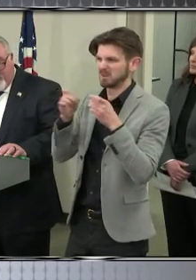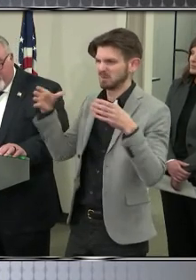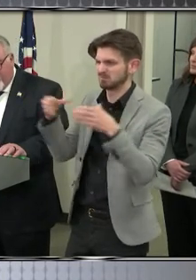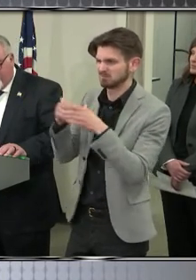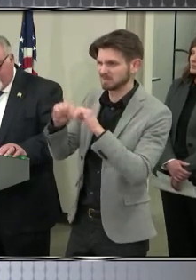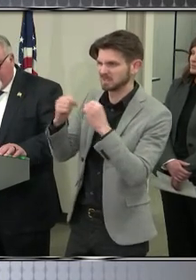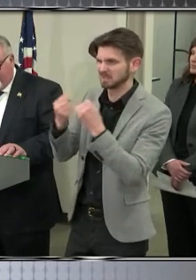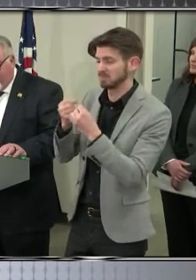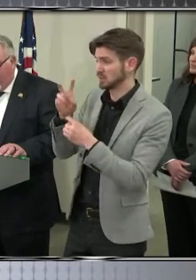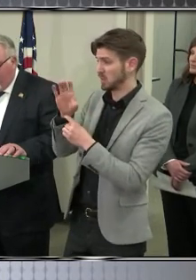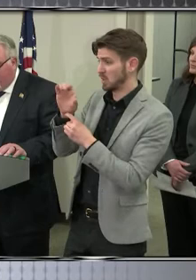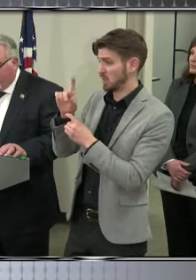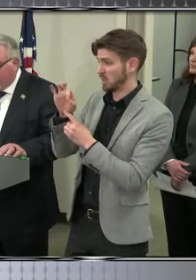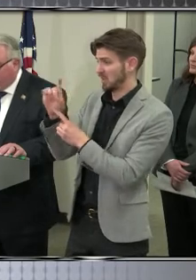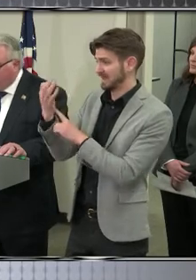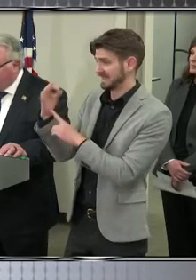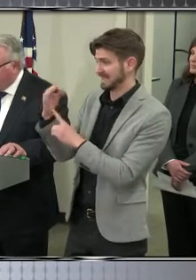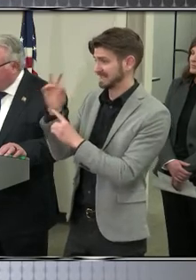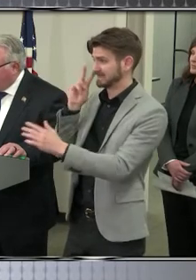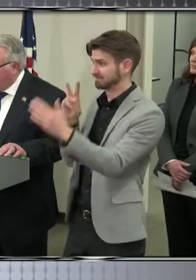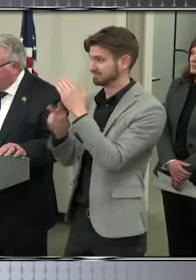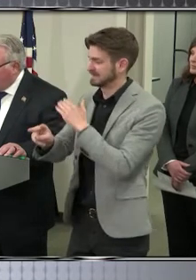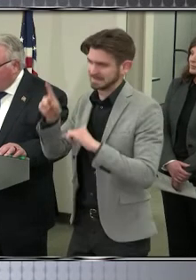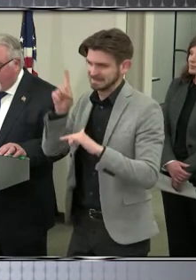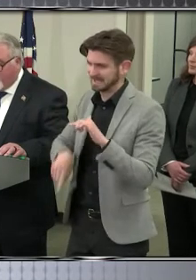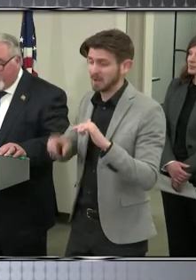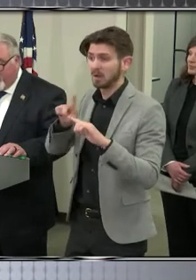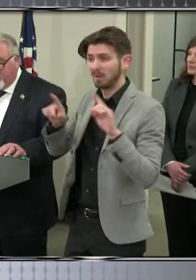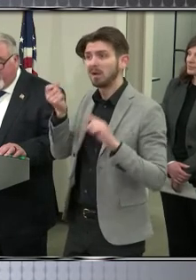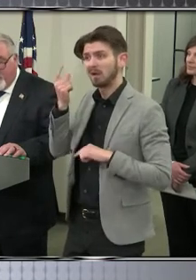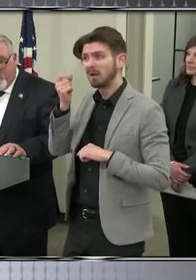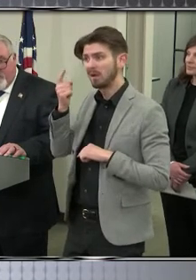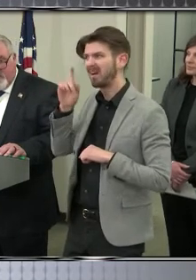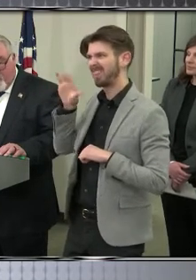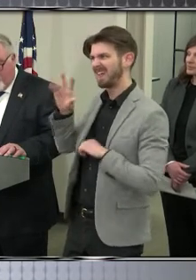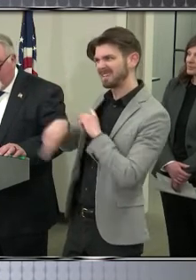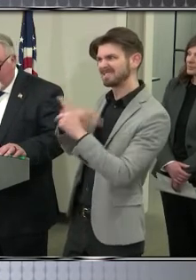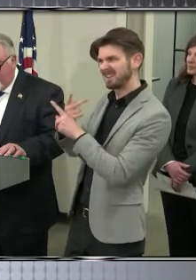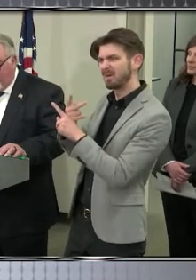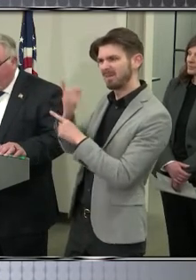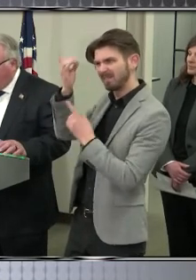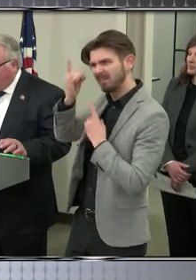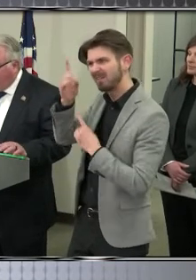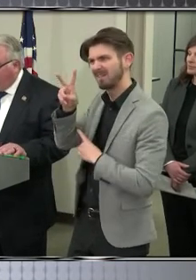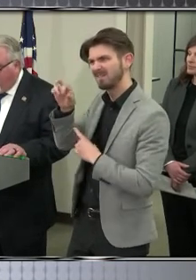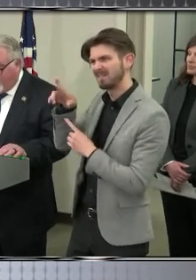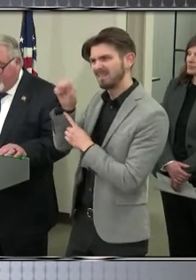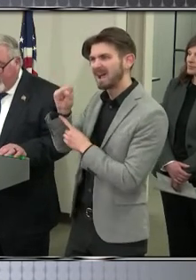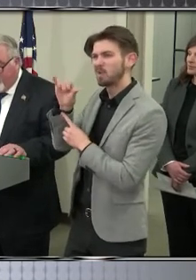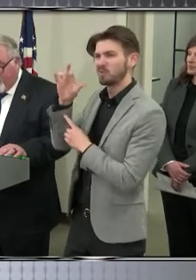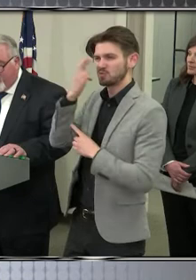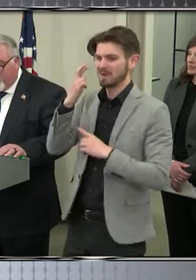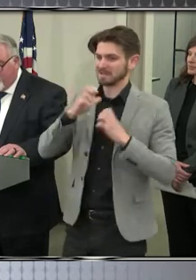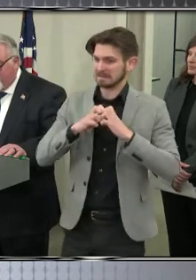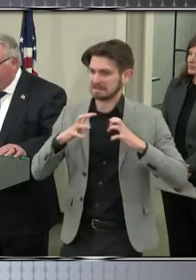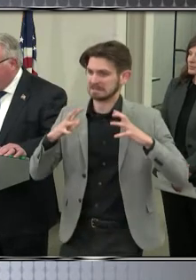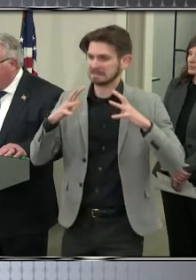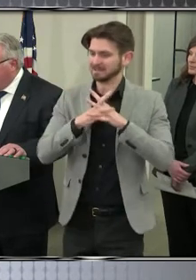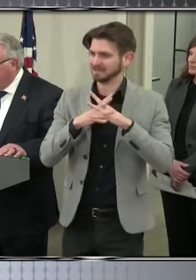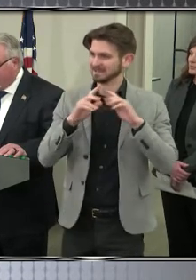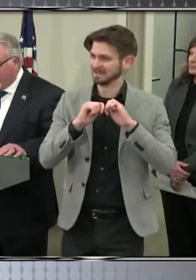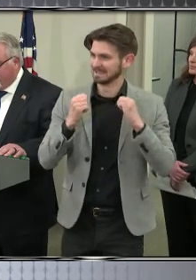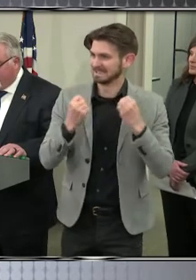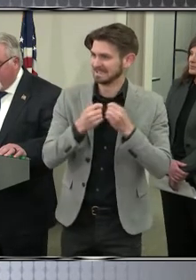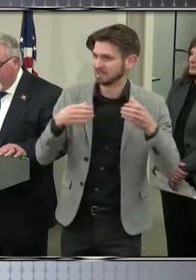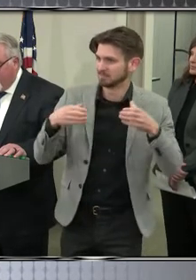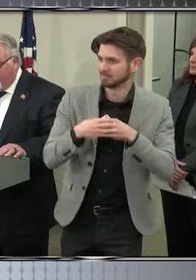predicted COVID-19, these sorts of situations are why this regional approach was formed. Think about it, floods, fires,